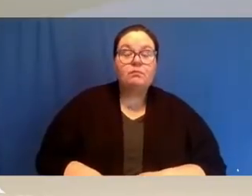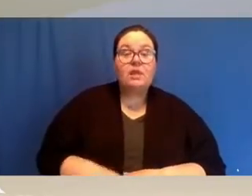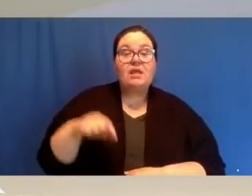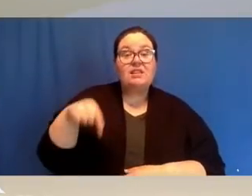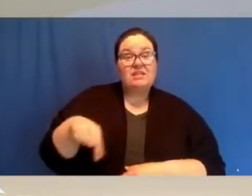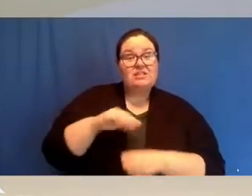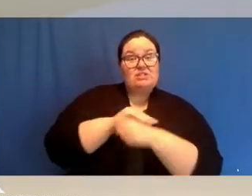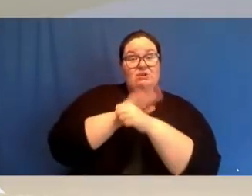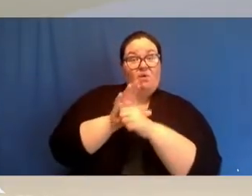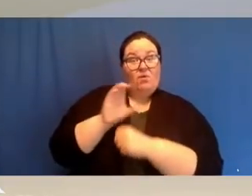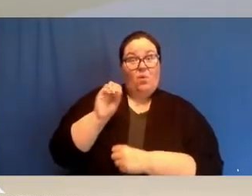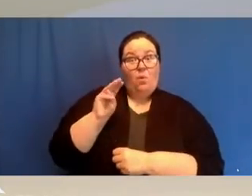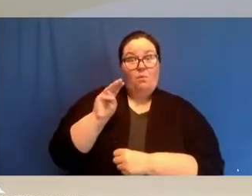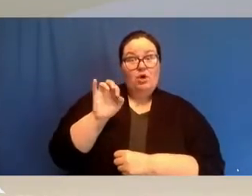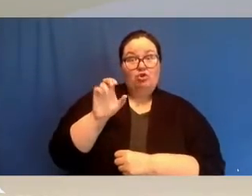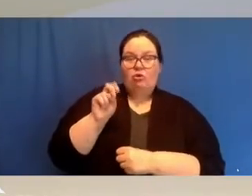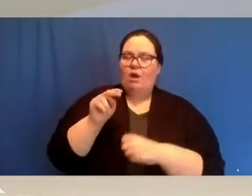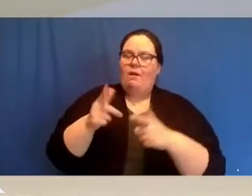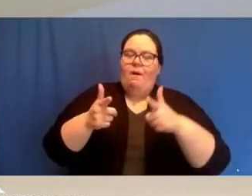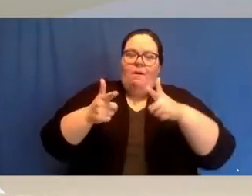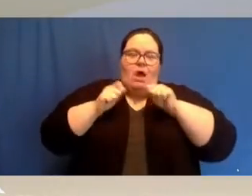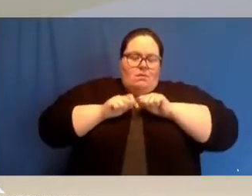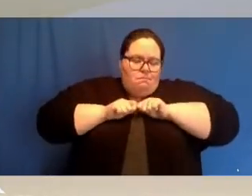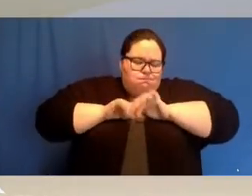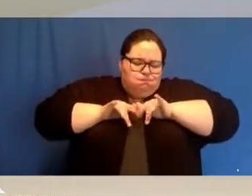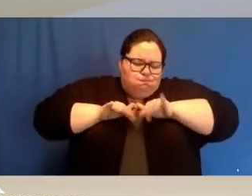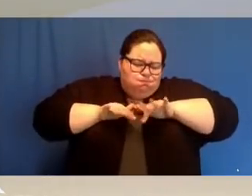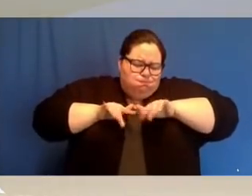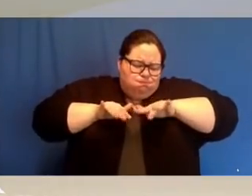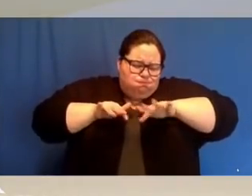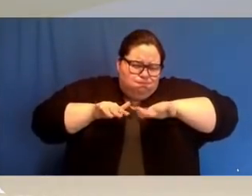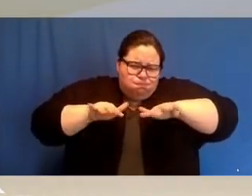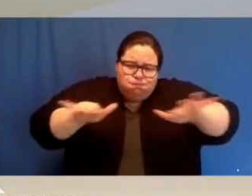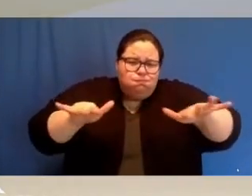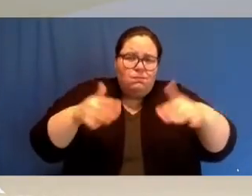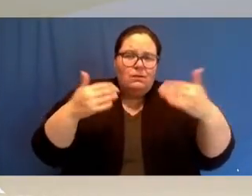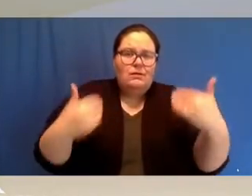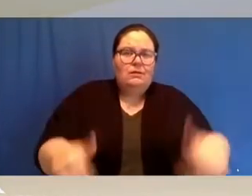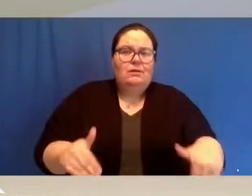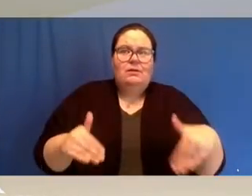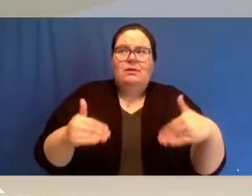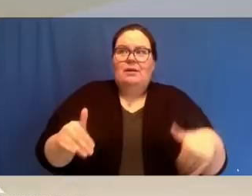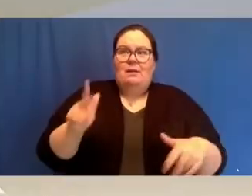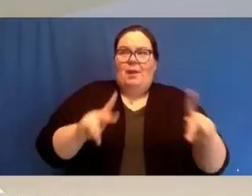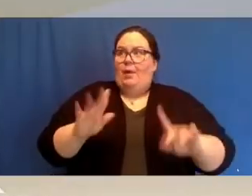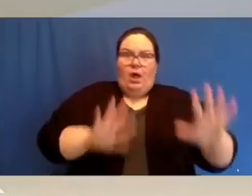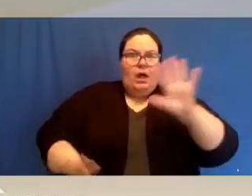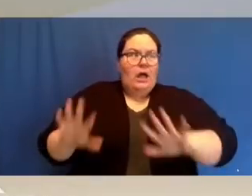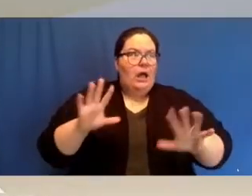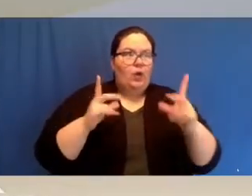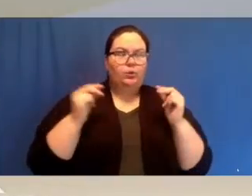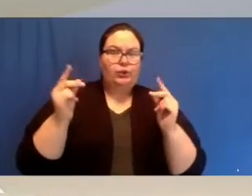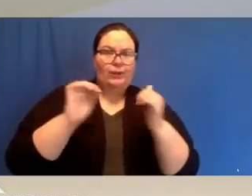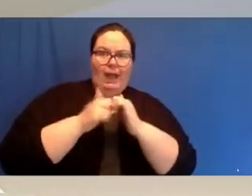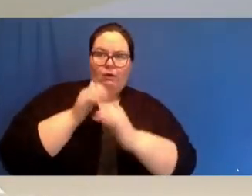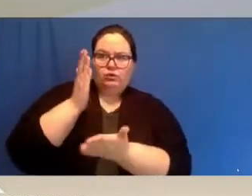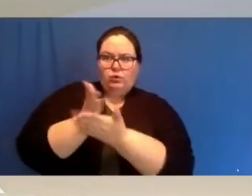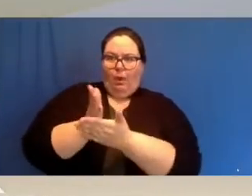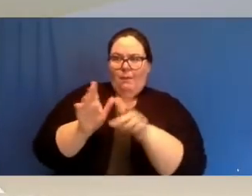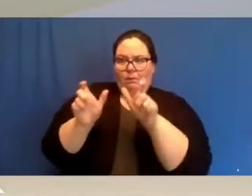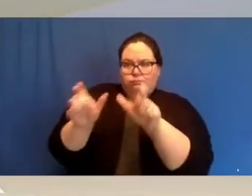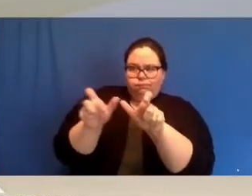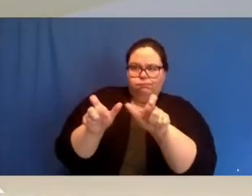is moving faster than any jurisdiction can react. We need to do everything we can to slow down the spread of